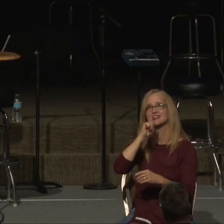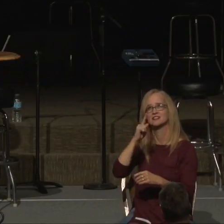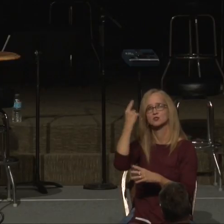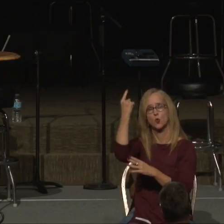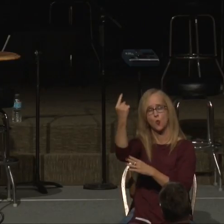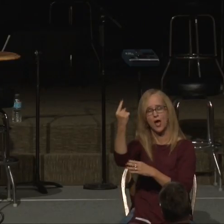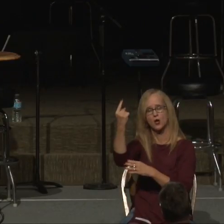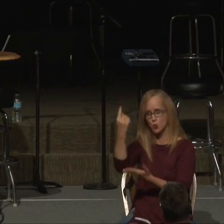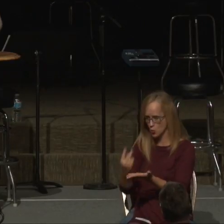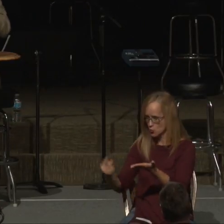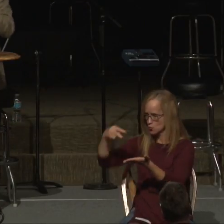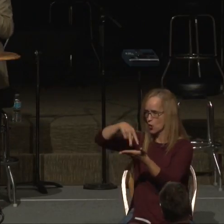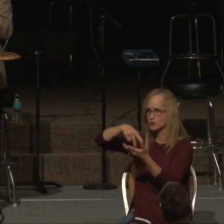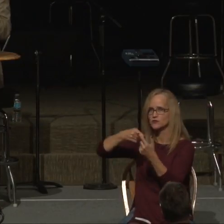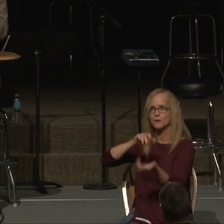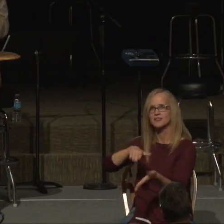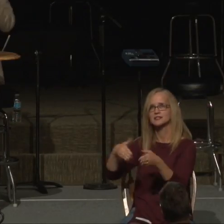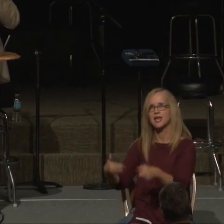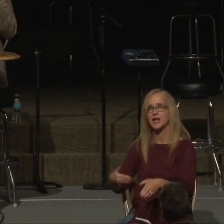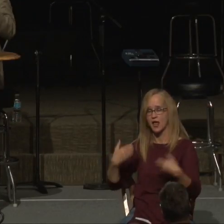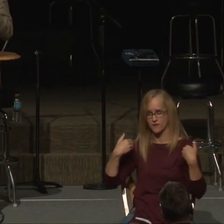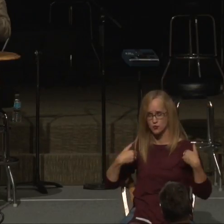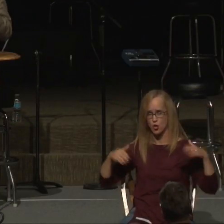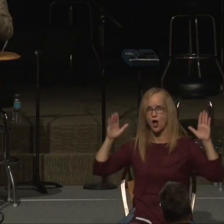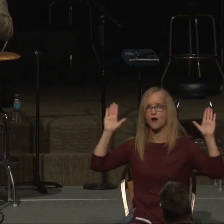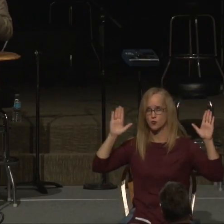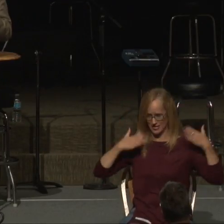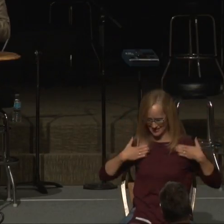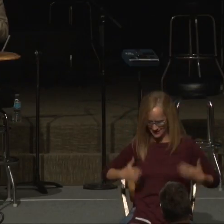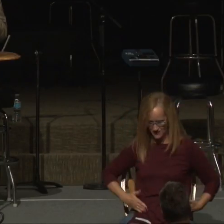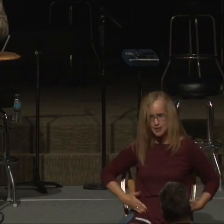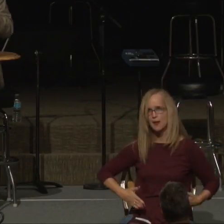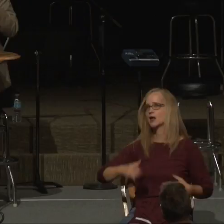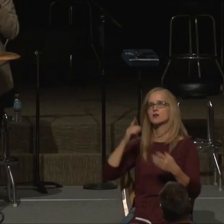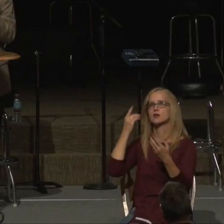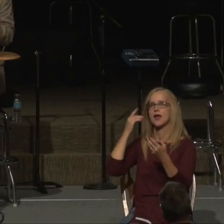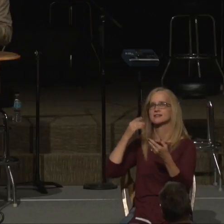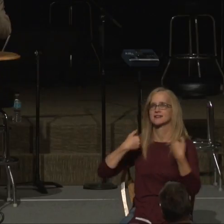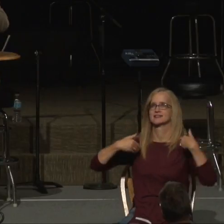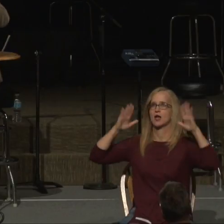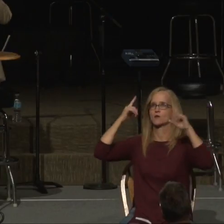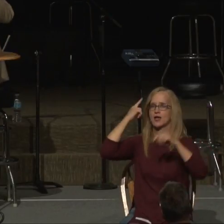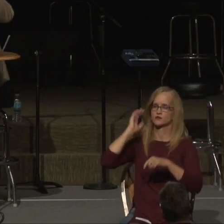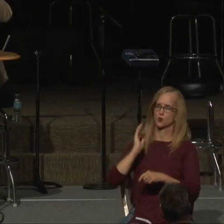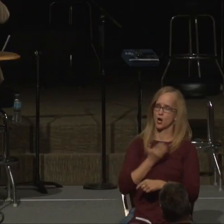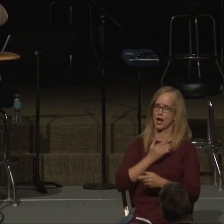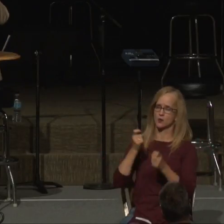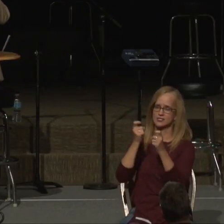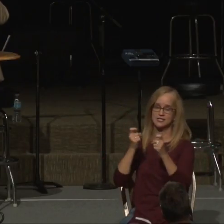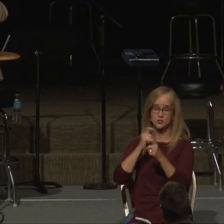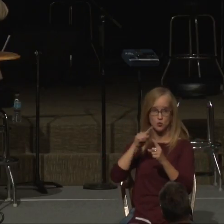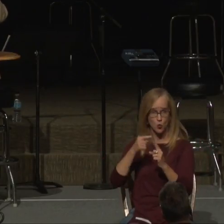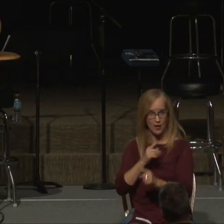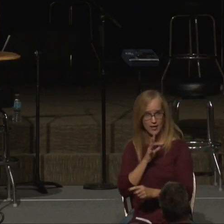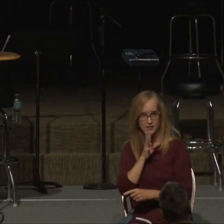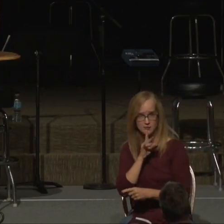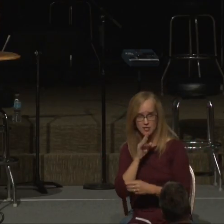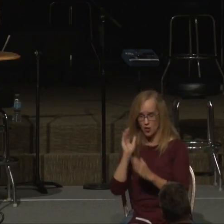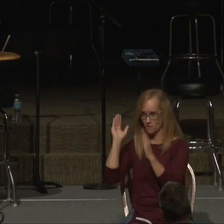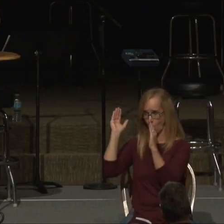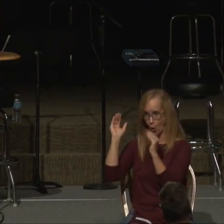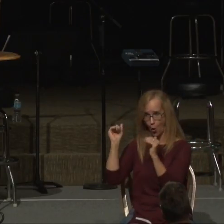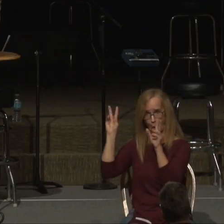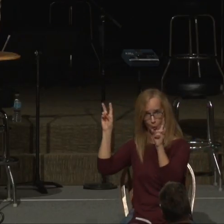the one who rose from the dead after offering his physical body as a sacrifice for our sin. So when I speak of